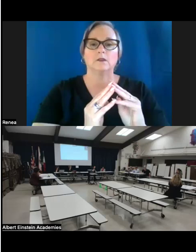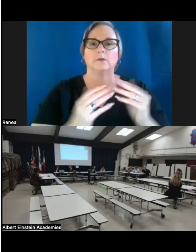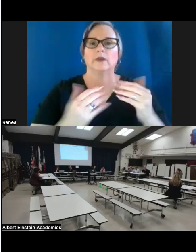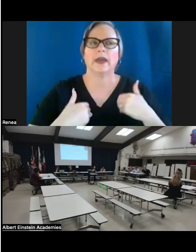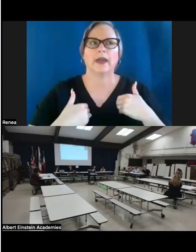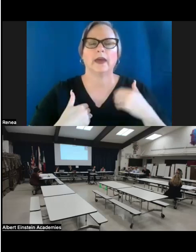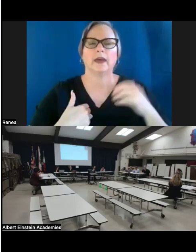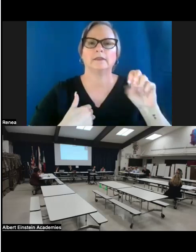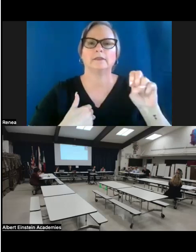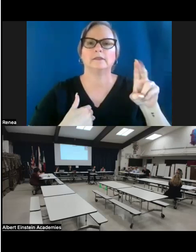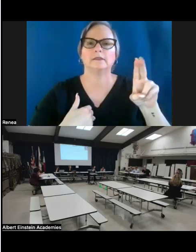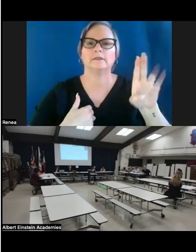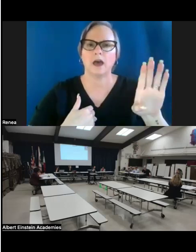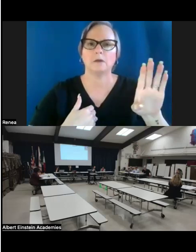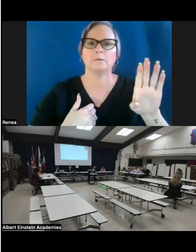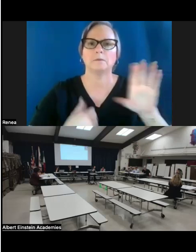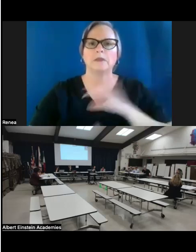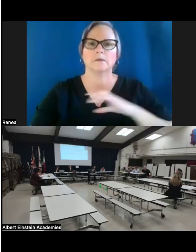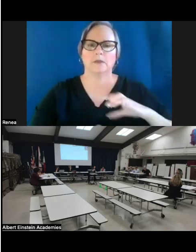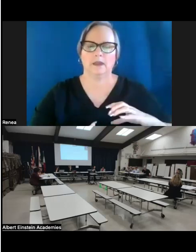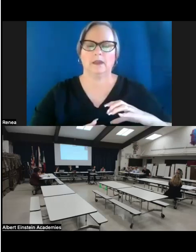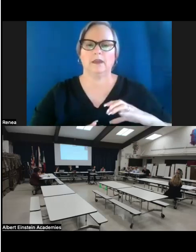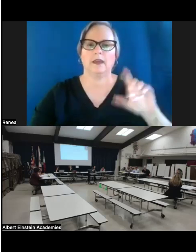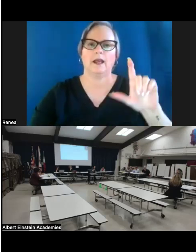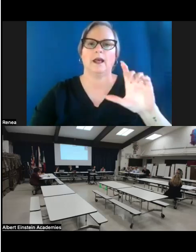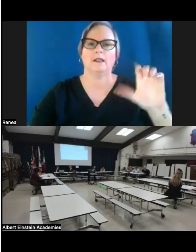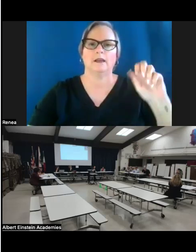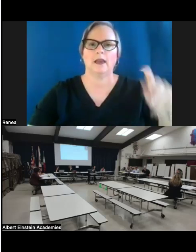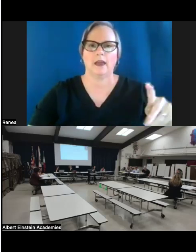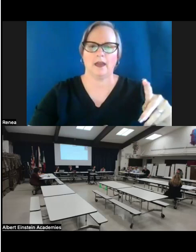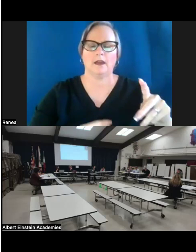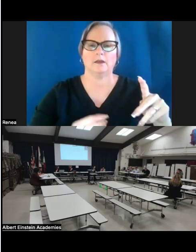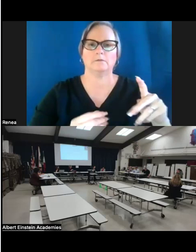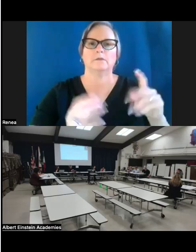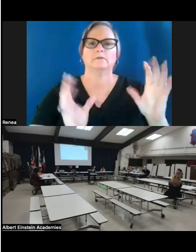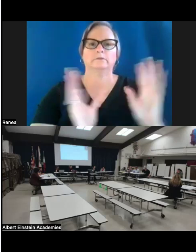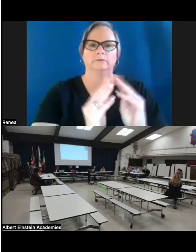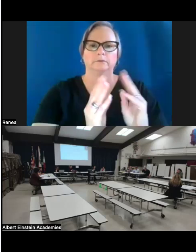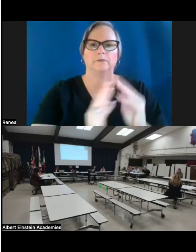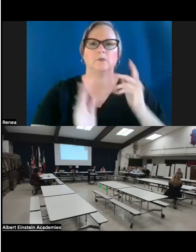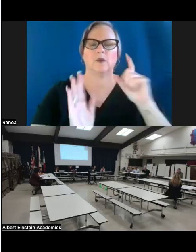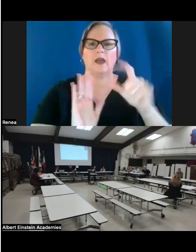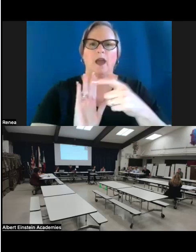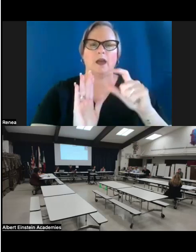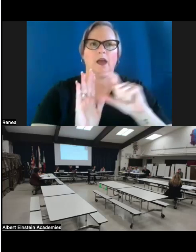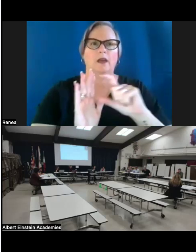LCAP subcommittee, highlighted this box where administration can